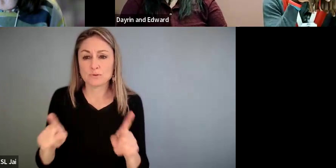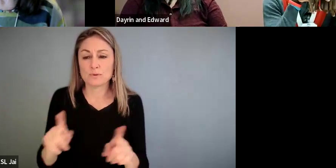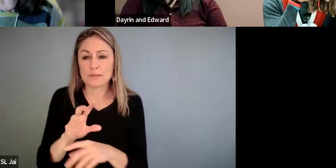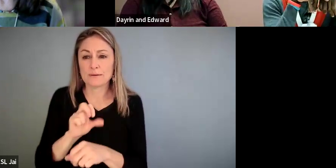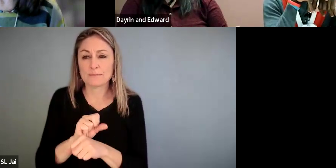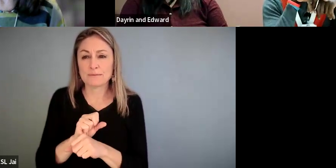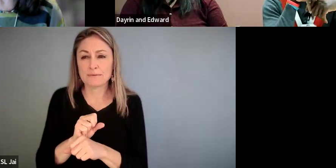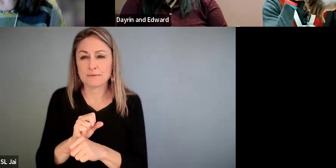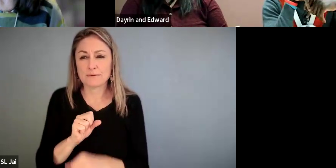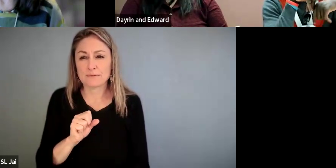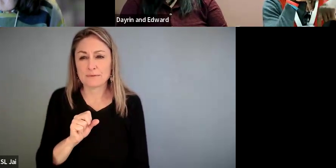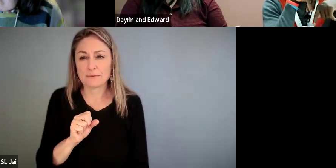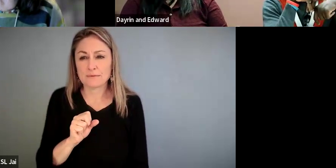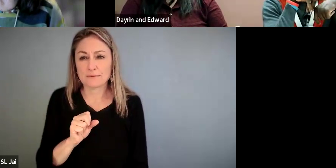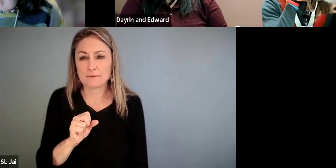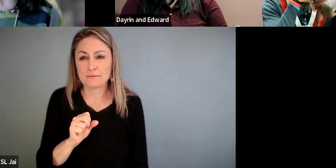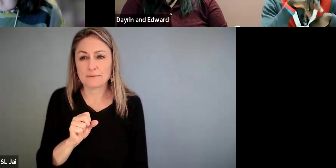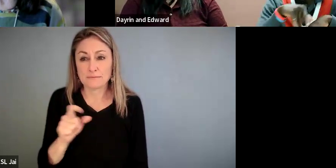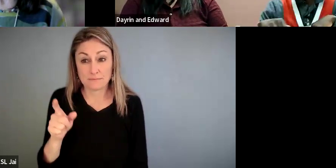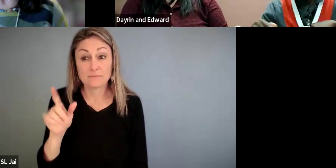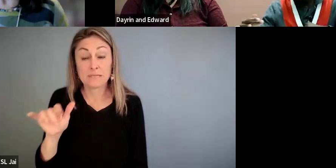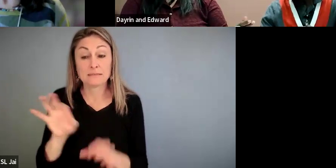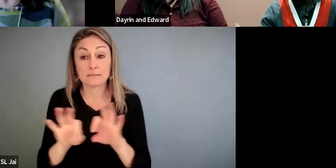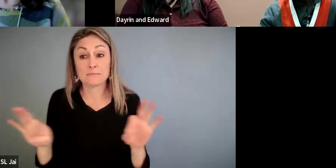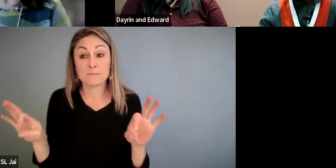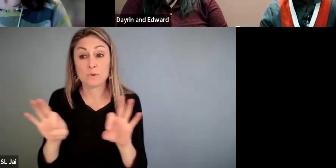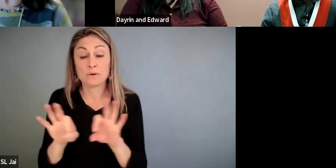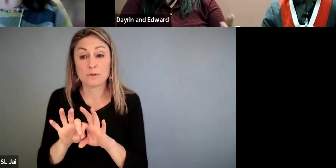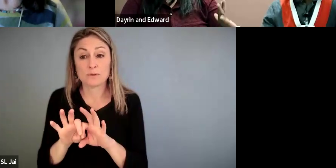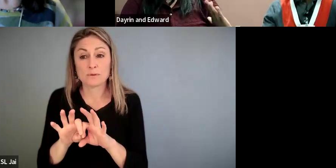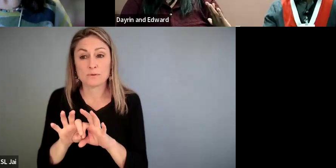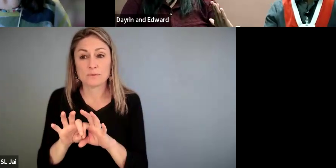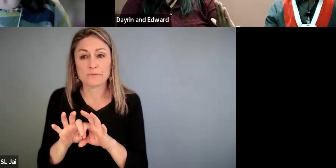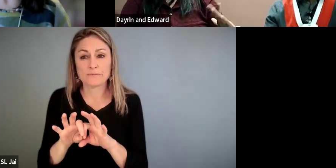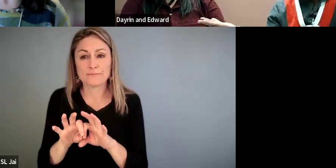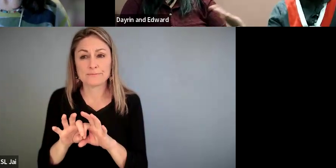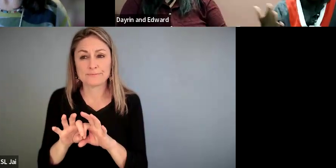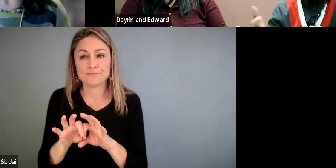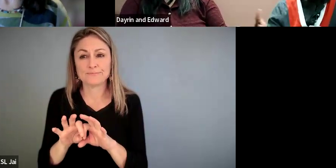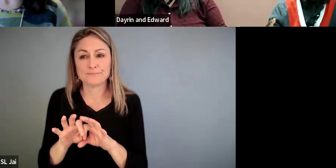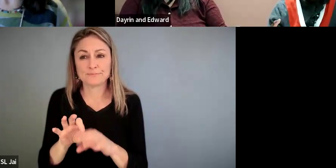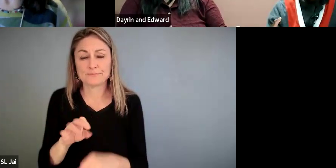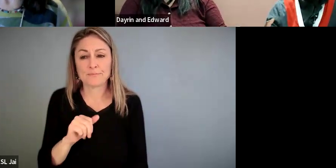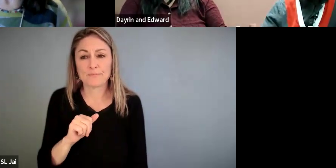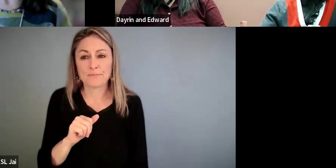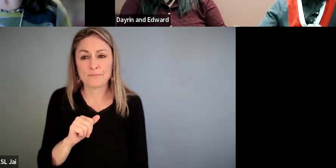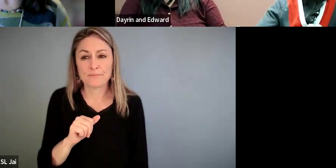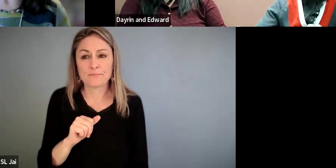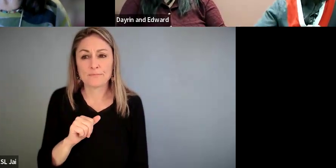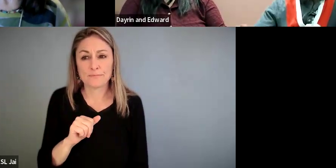I think that's important when you can sit with the also your staff person and go